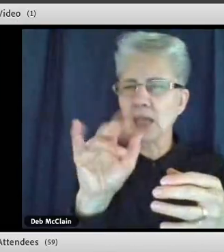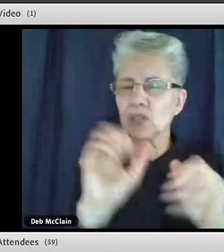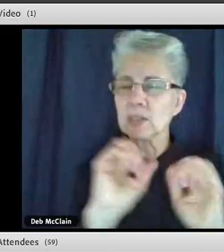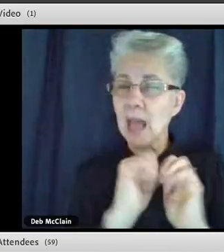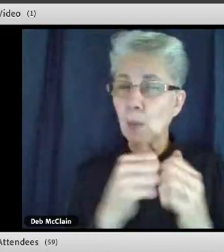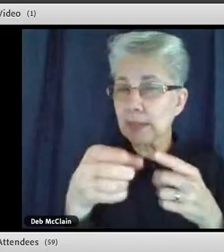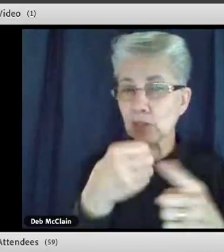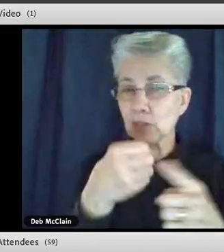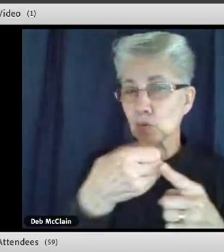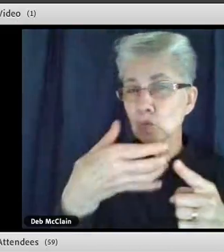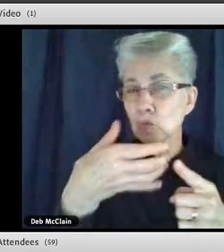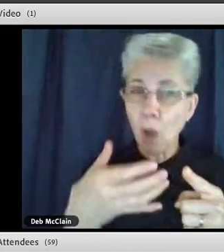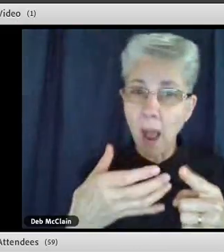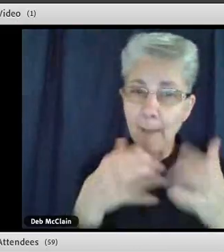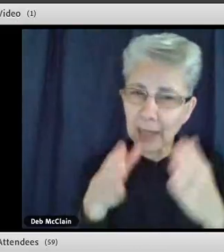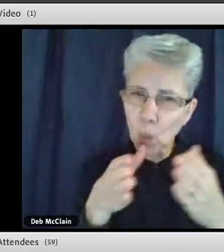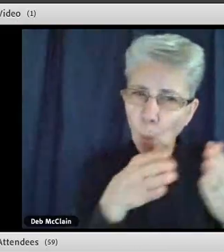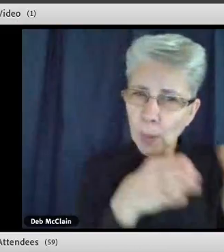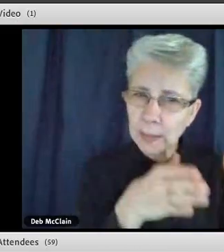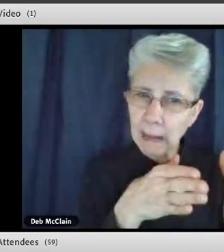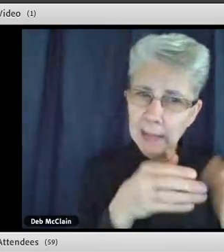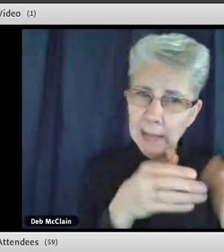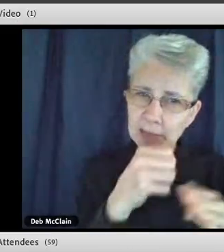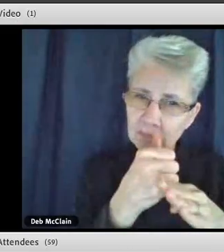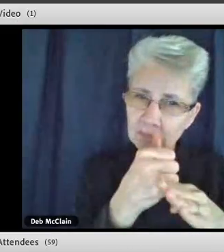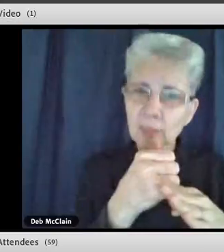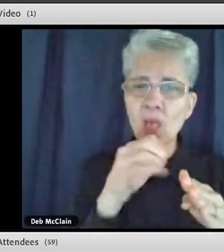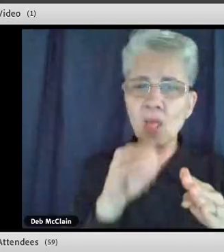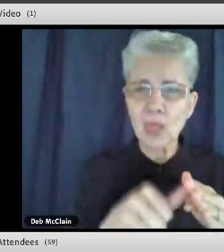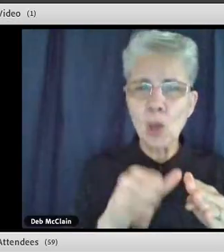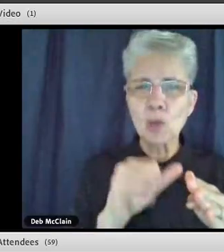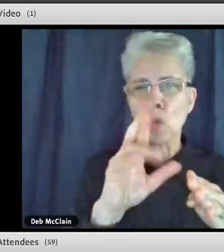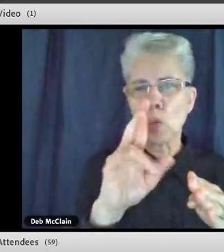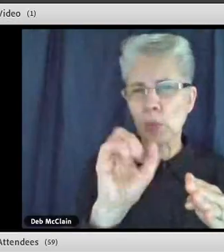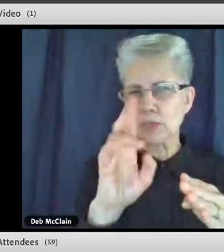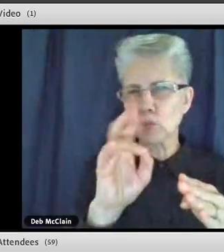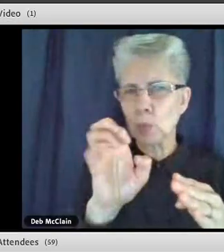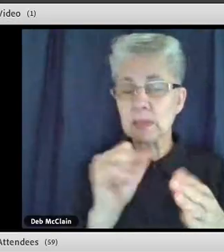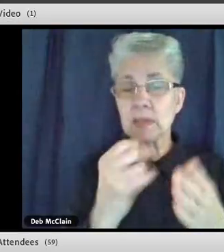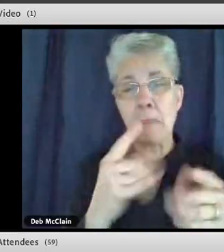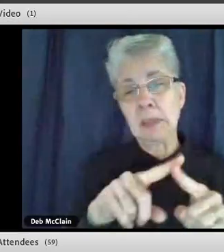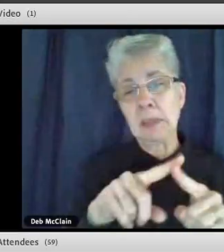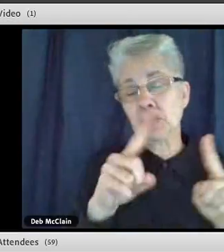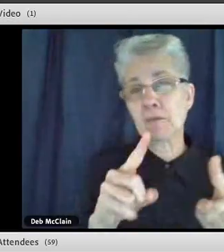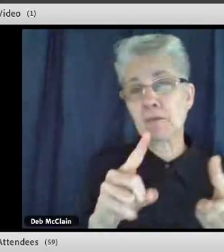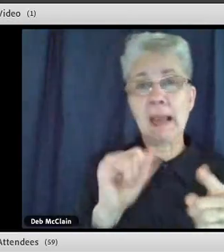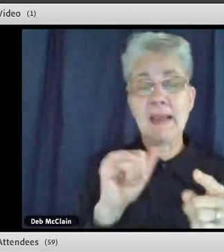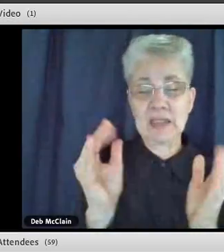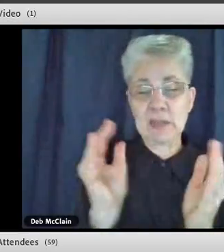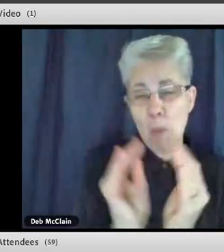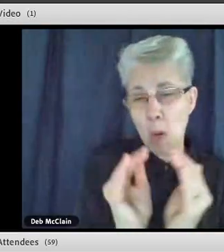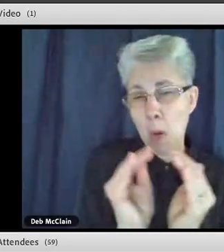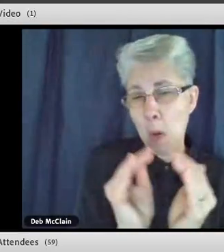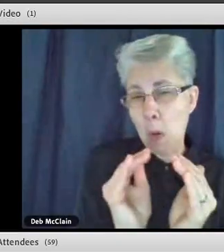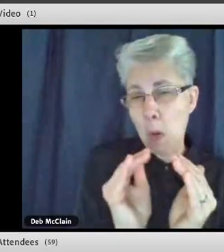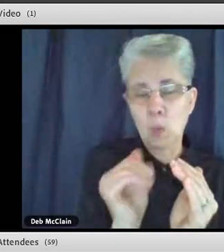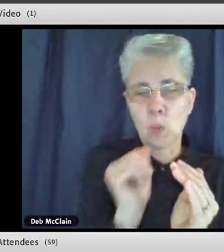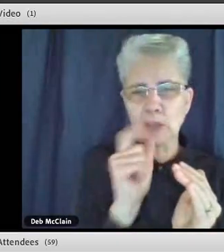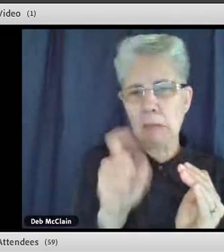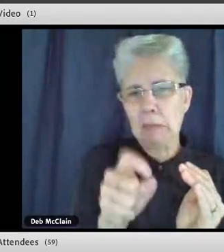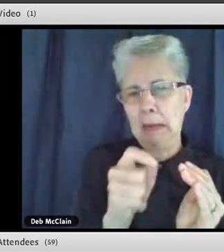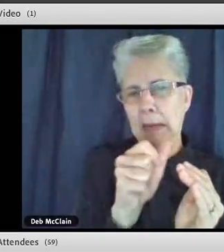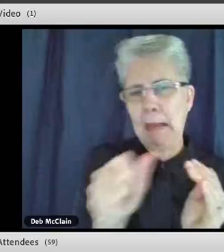and organize those resources may differ, right? So if it's a small collection, we don't really need any sort